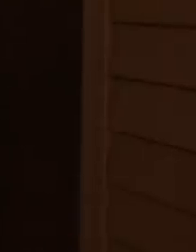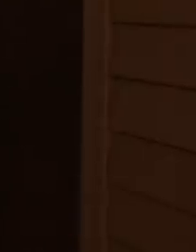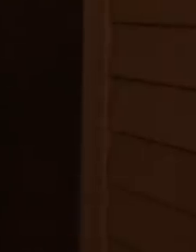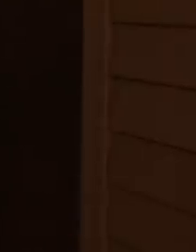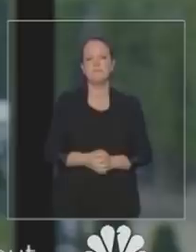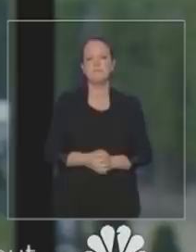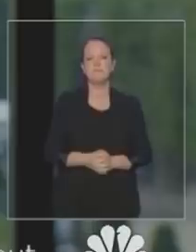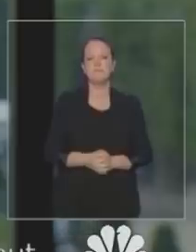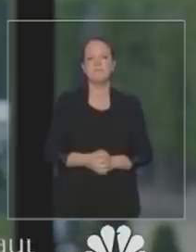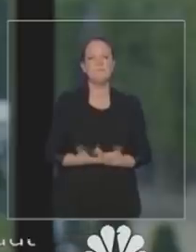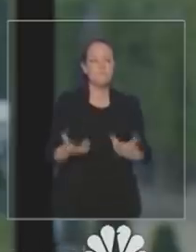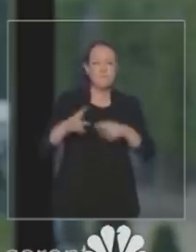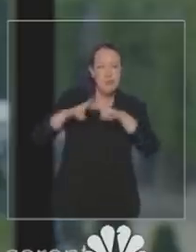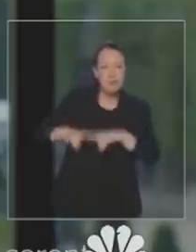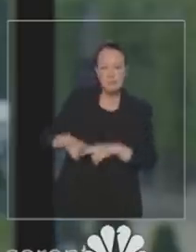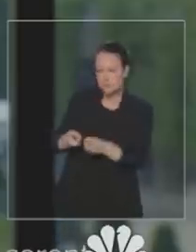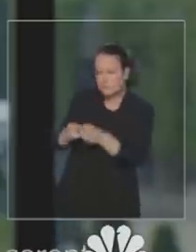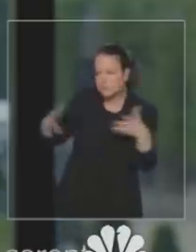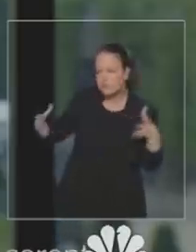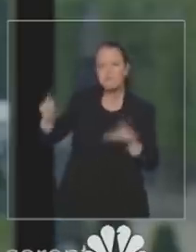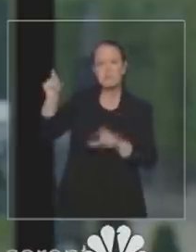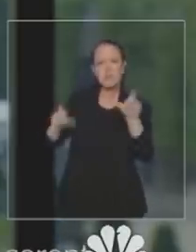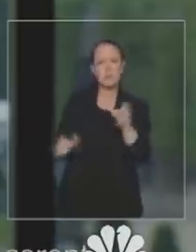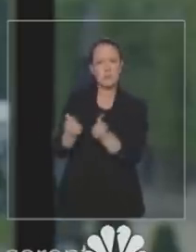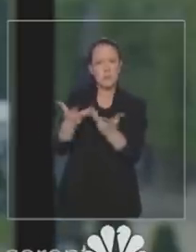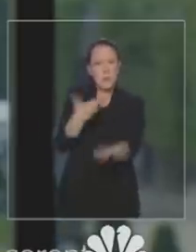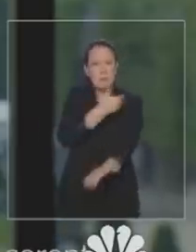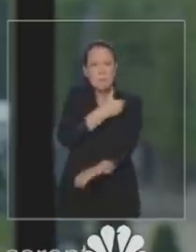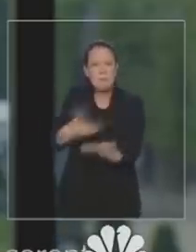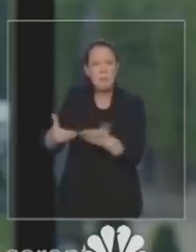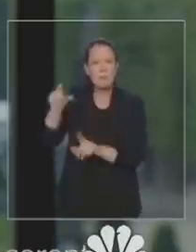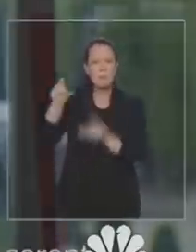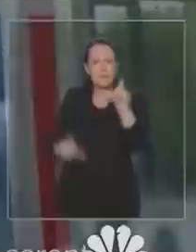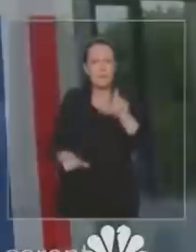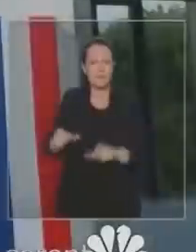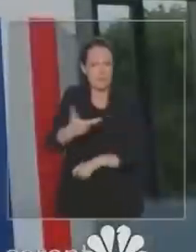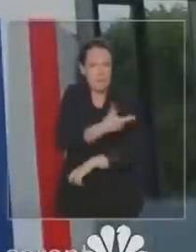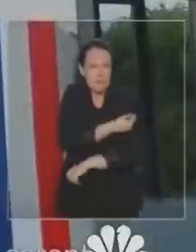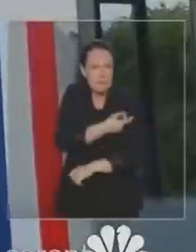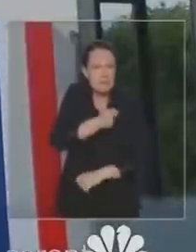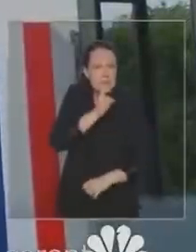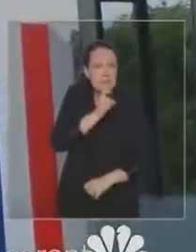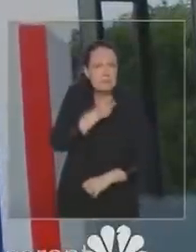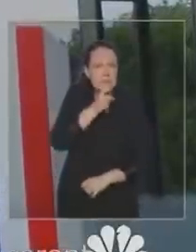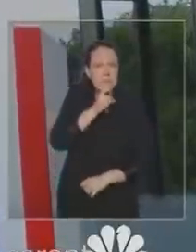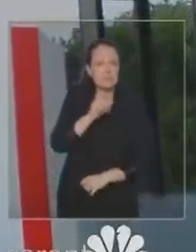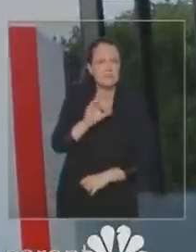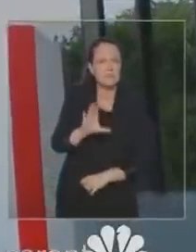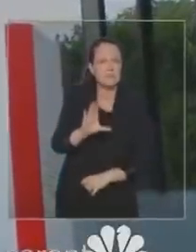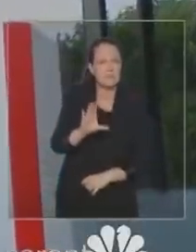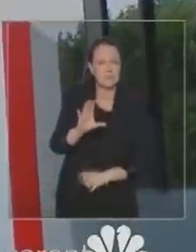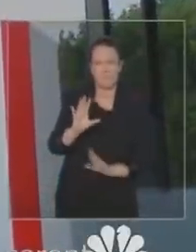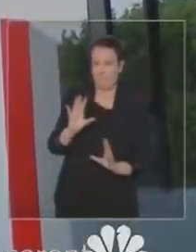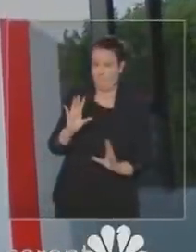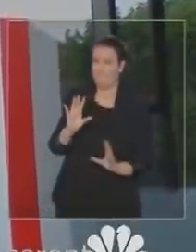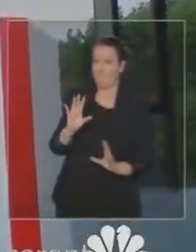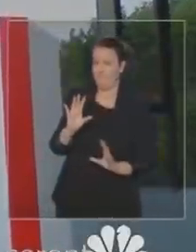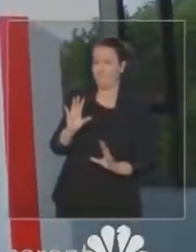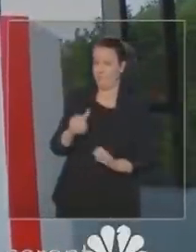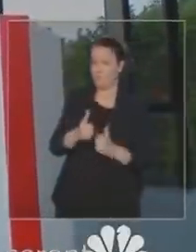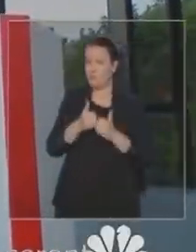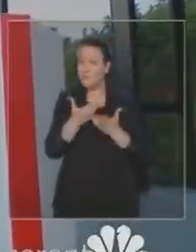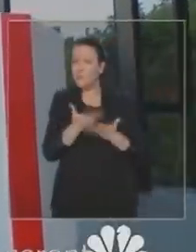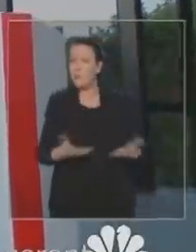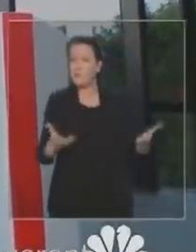larger one there are all the other french men and women the millions of you have not yet received an injection depending on how the situation develops